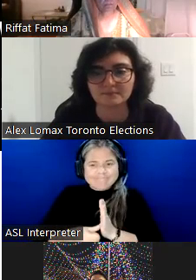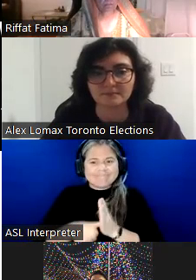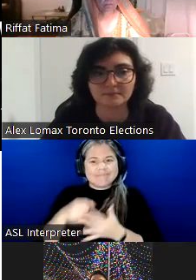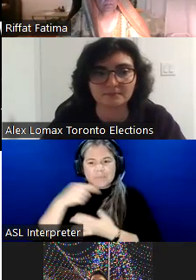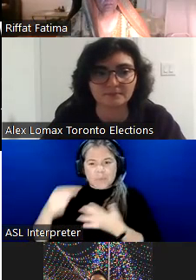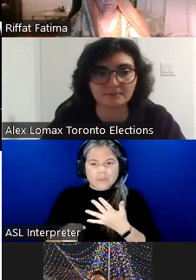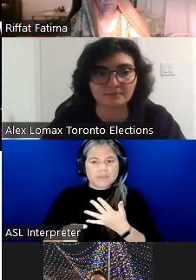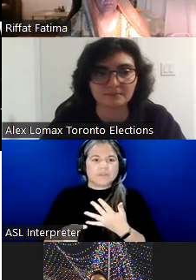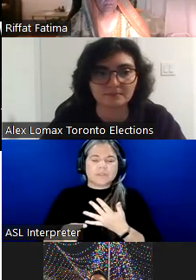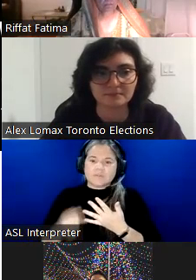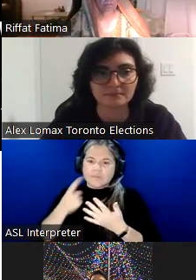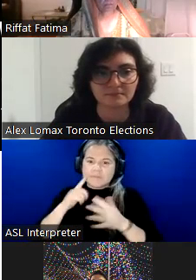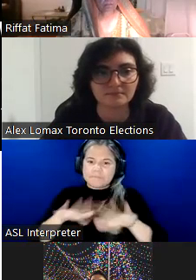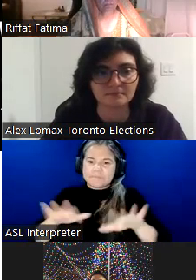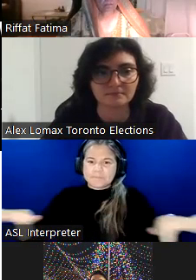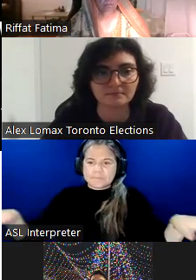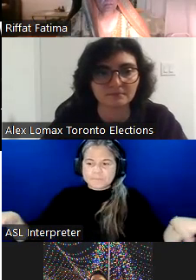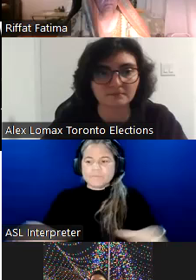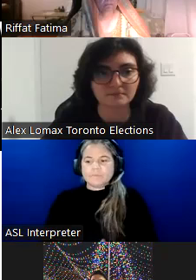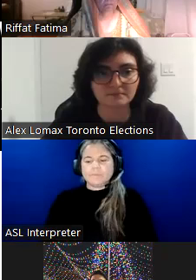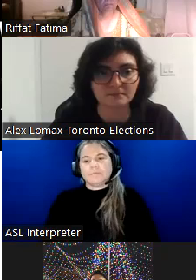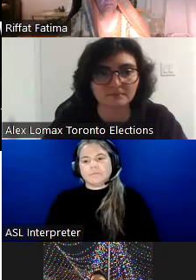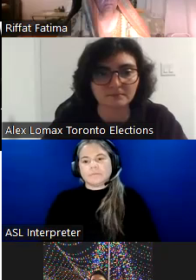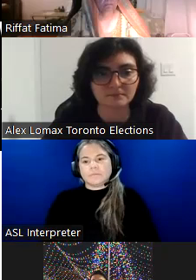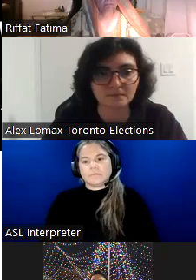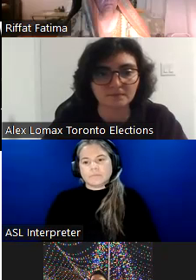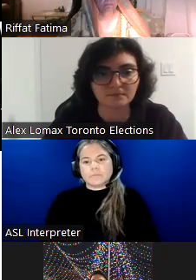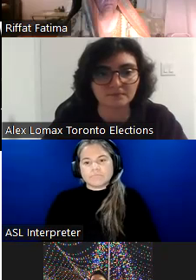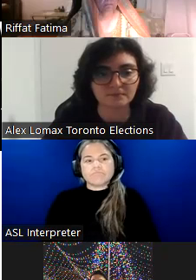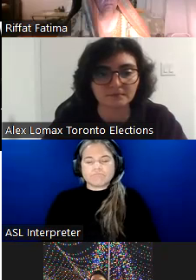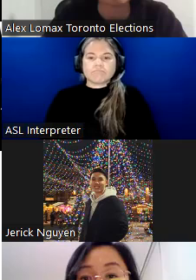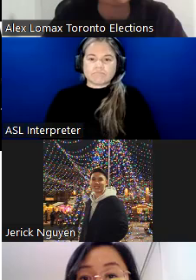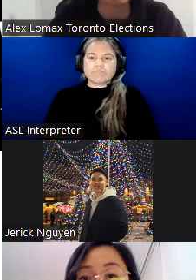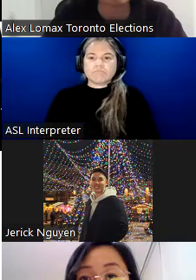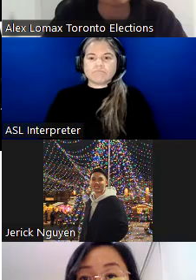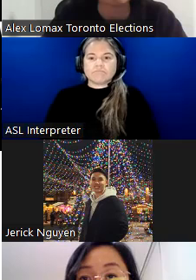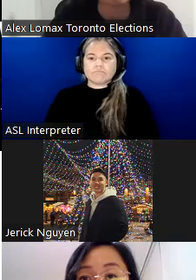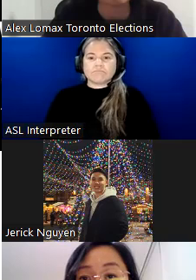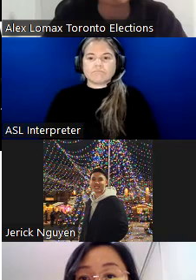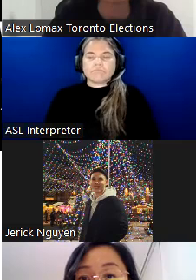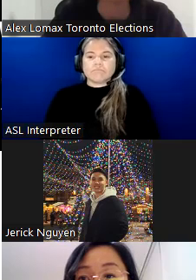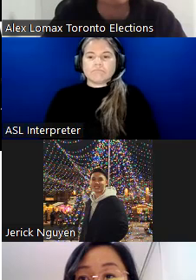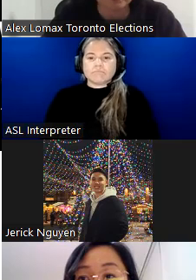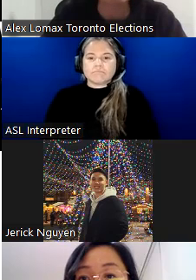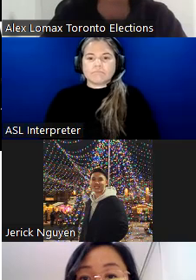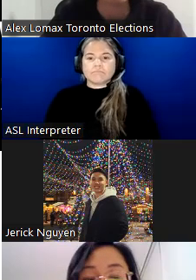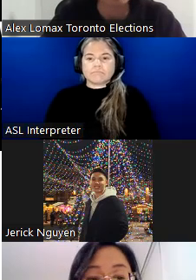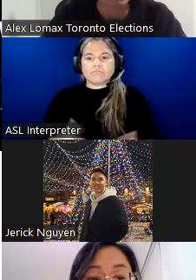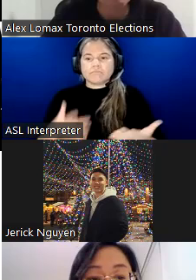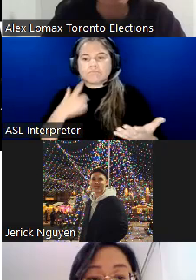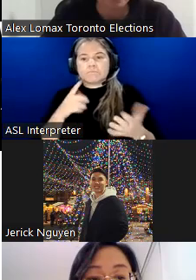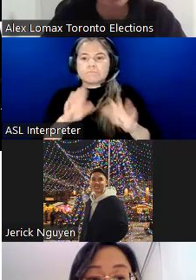want people to take back to their communities and the groups and residents that they work